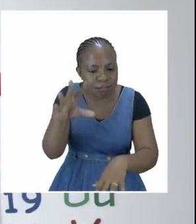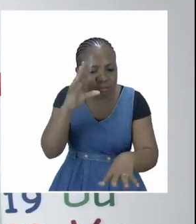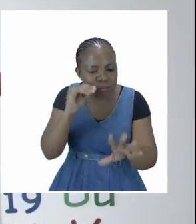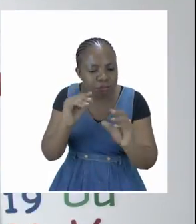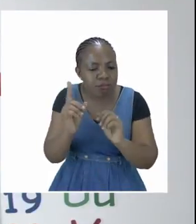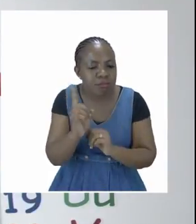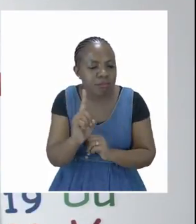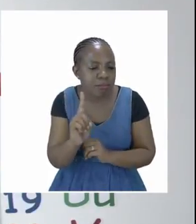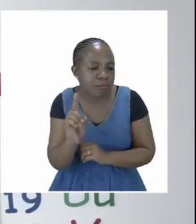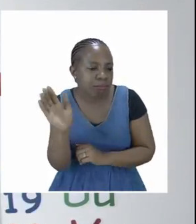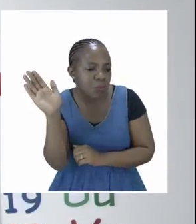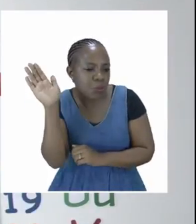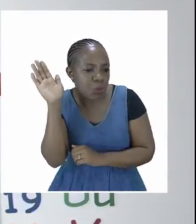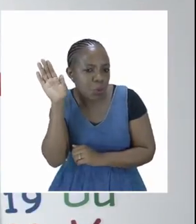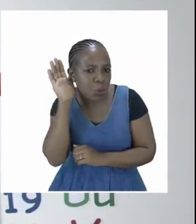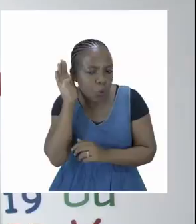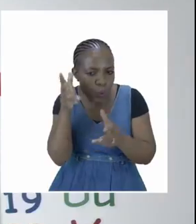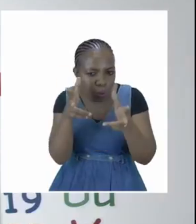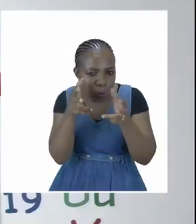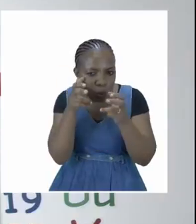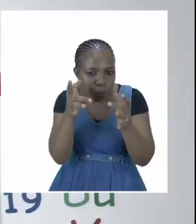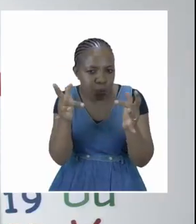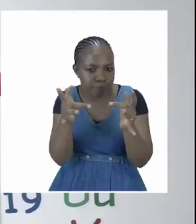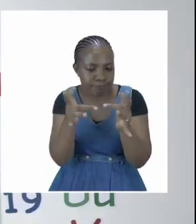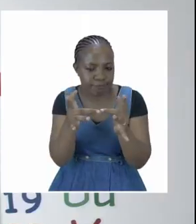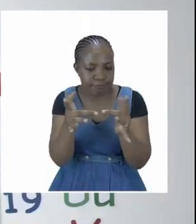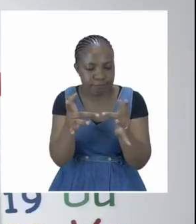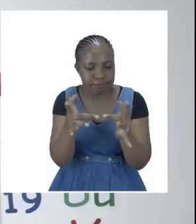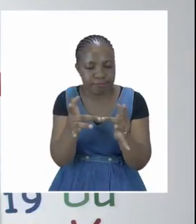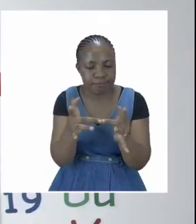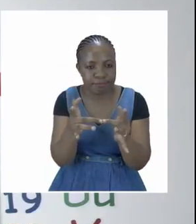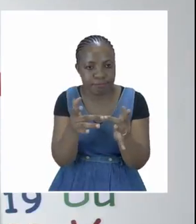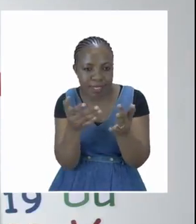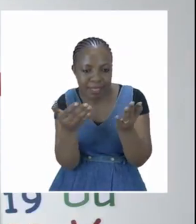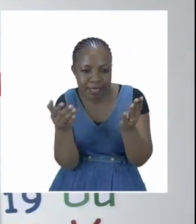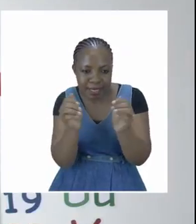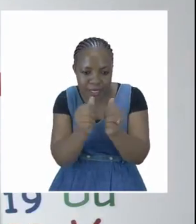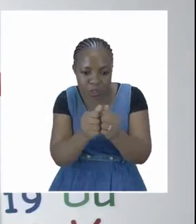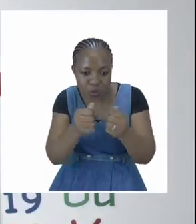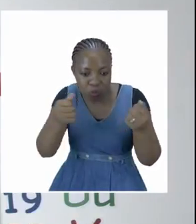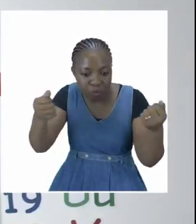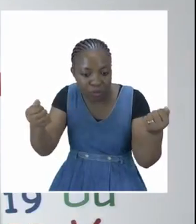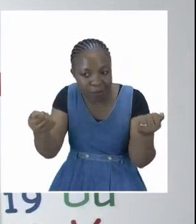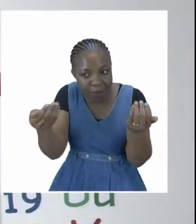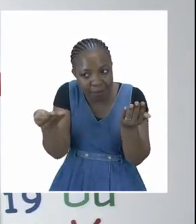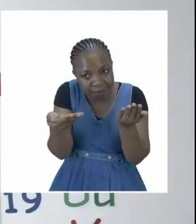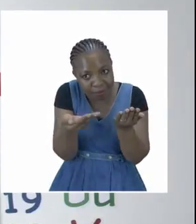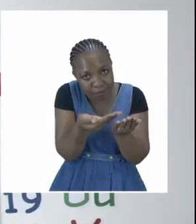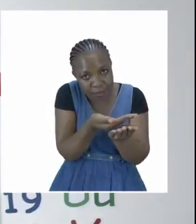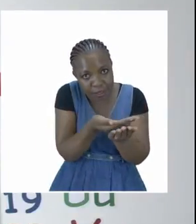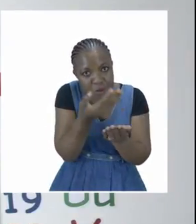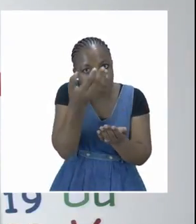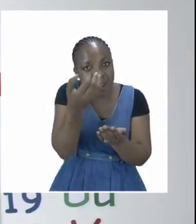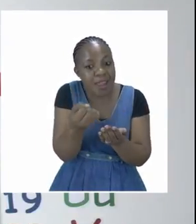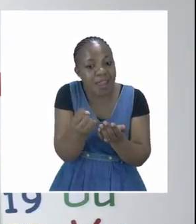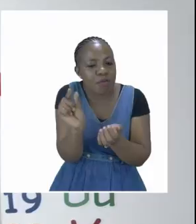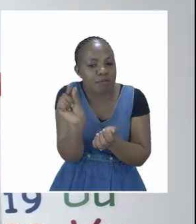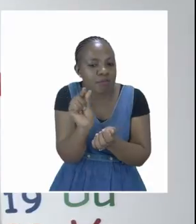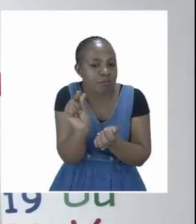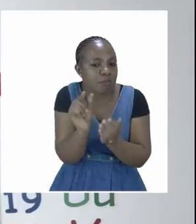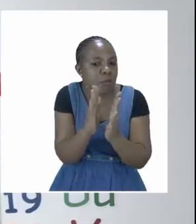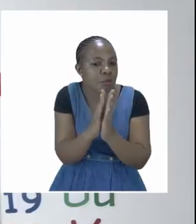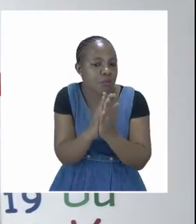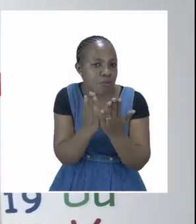or watching online. Inside the newspapers, there is an insert of the lesson